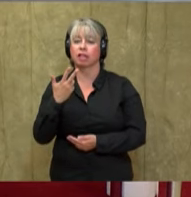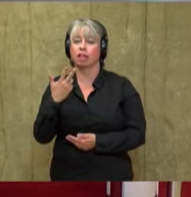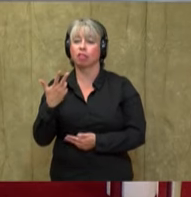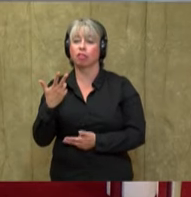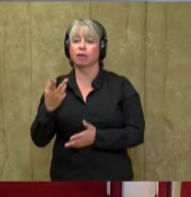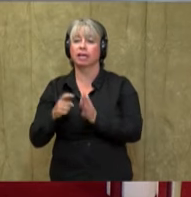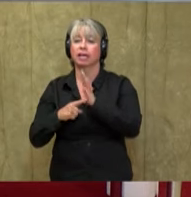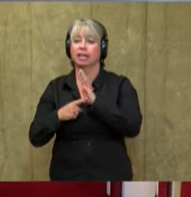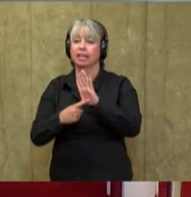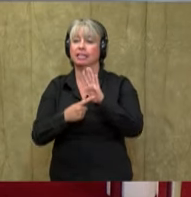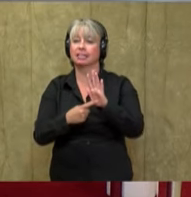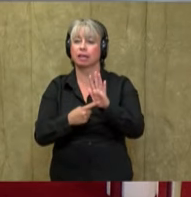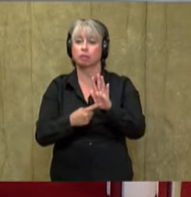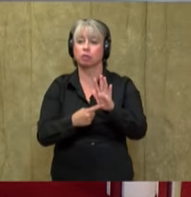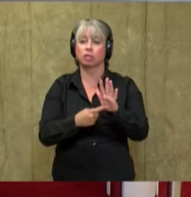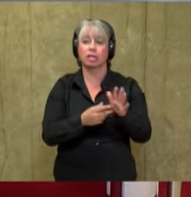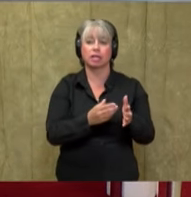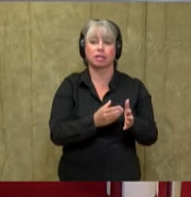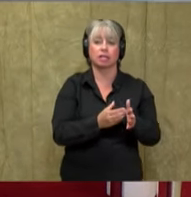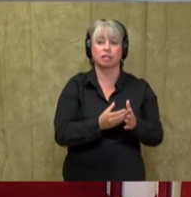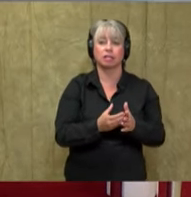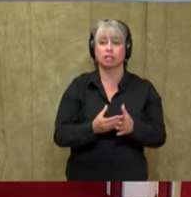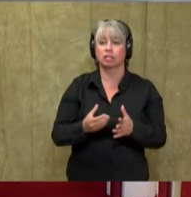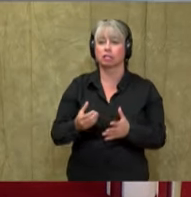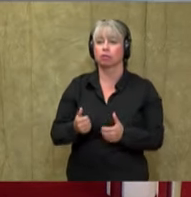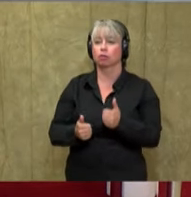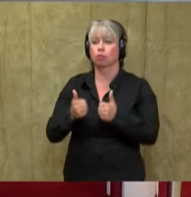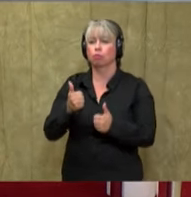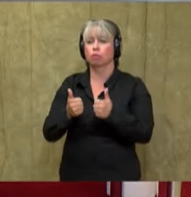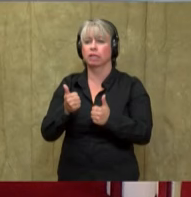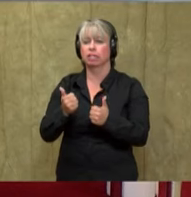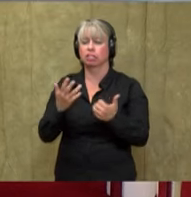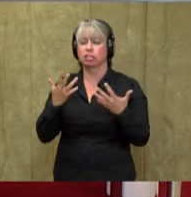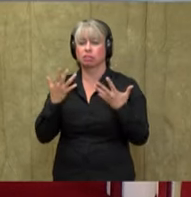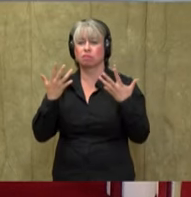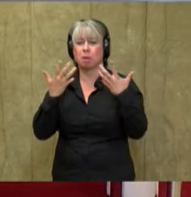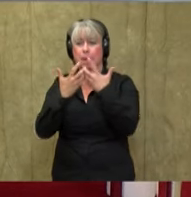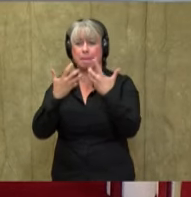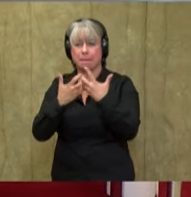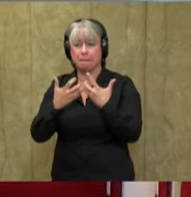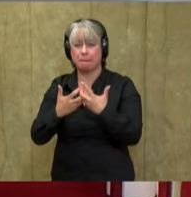cone, and these are the cylinders. Which one of these would fit?